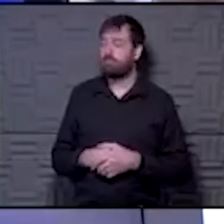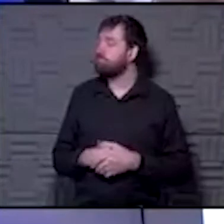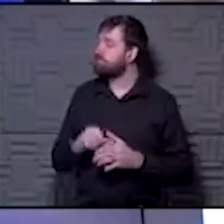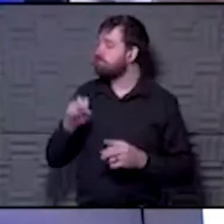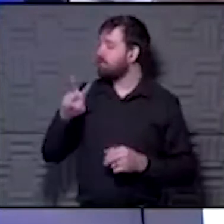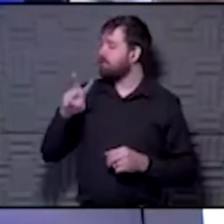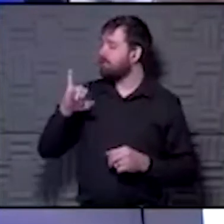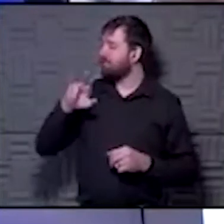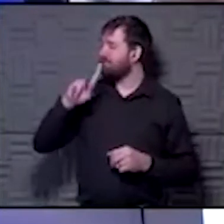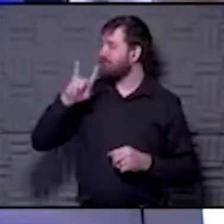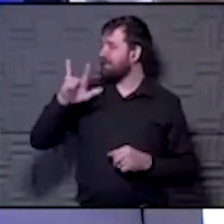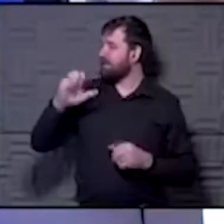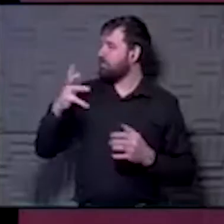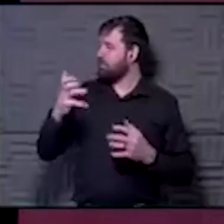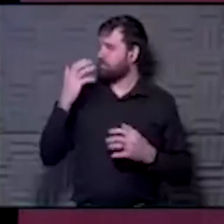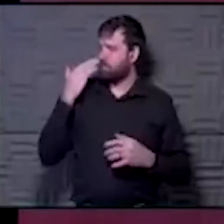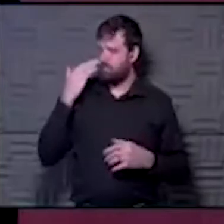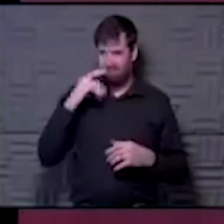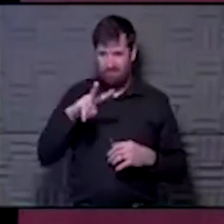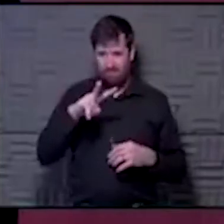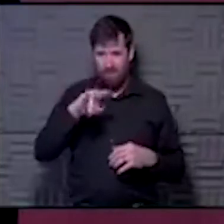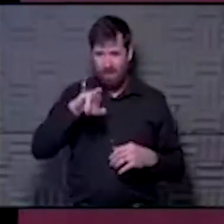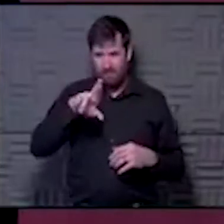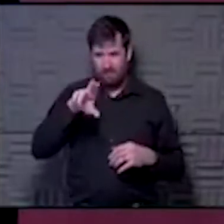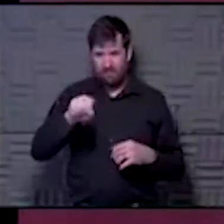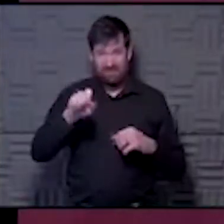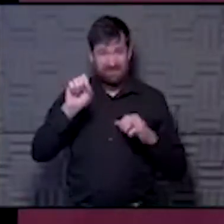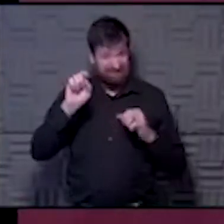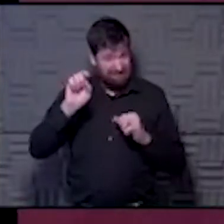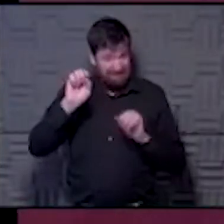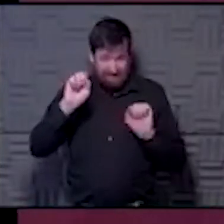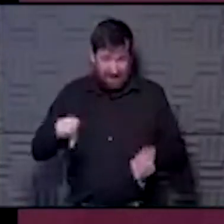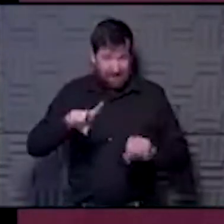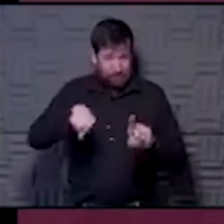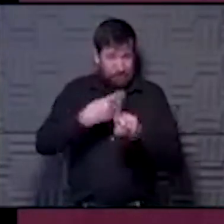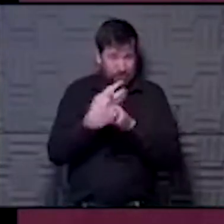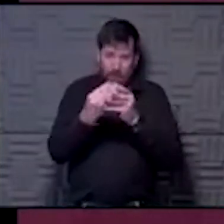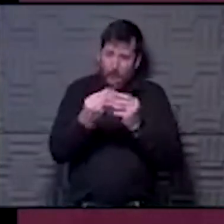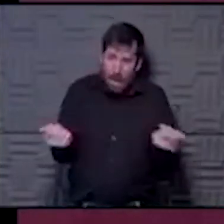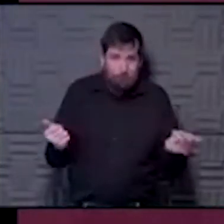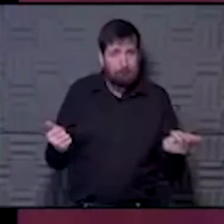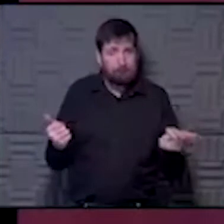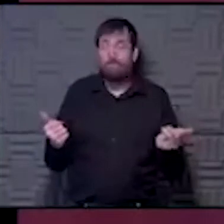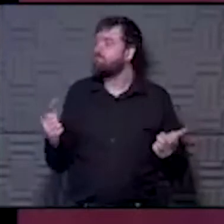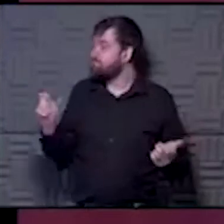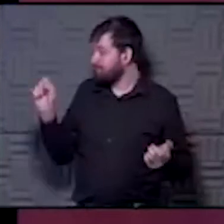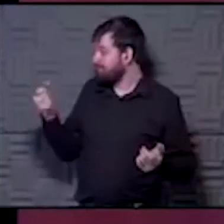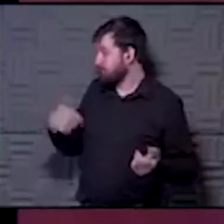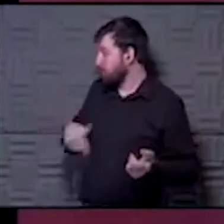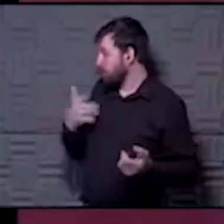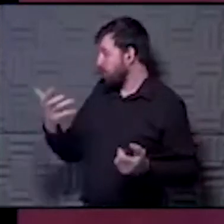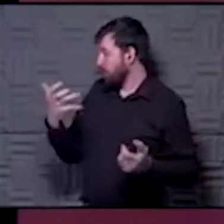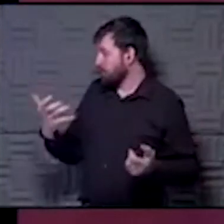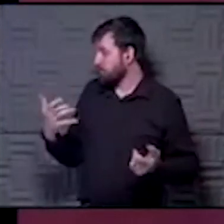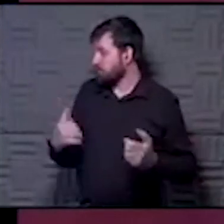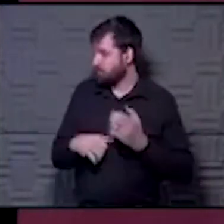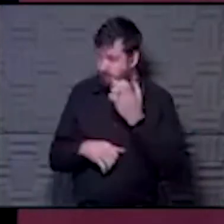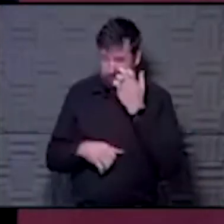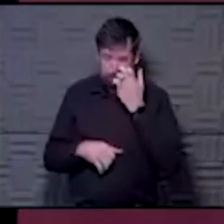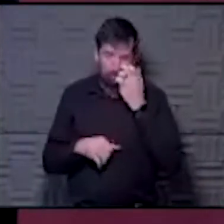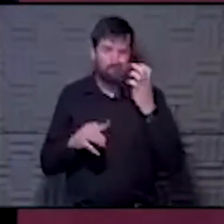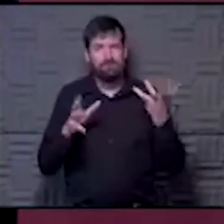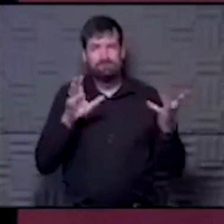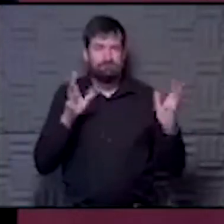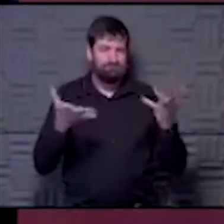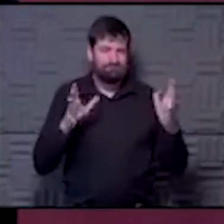Vicki wants to know, can a virus just die out, and will COVID just die out? Well, we want it to just die out. They don't just die out, No. but I don't mean to